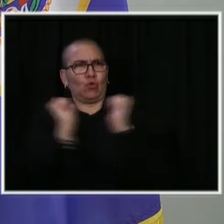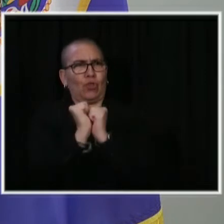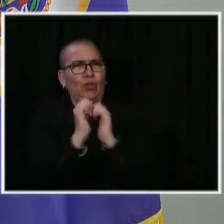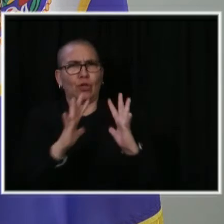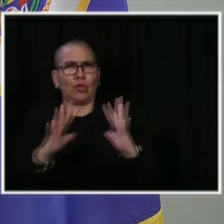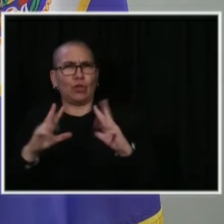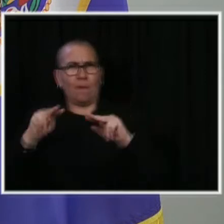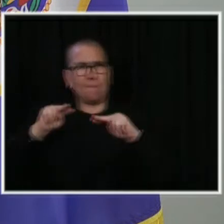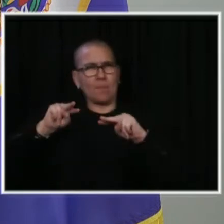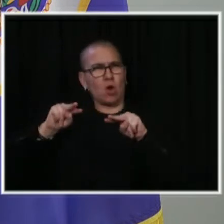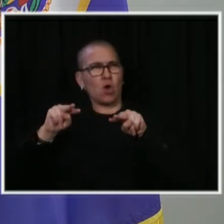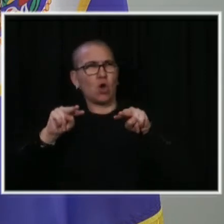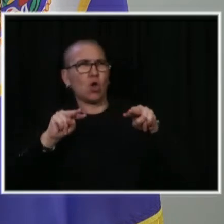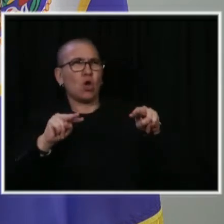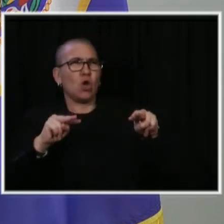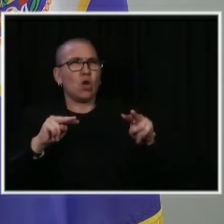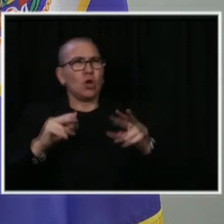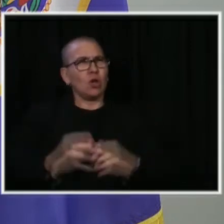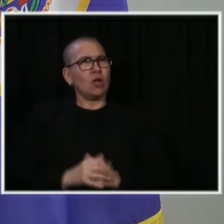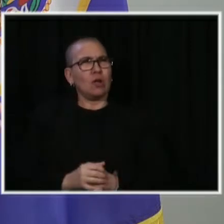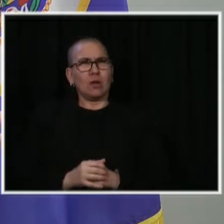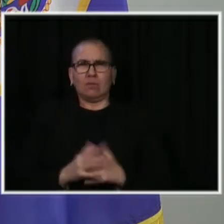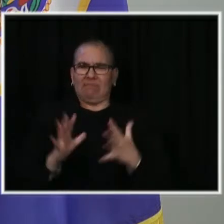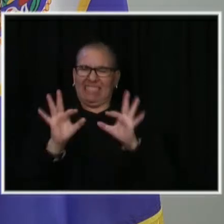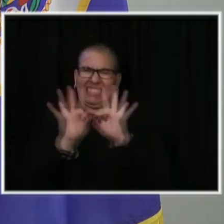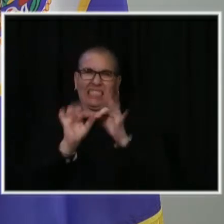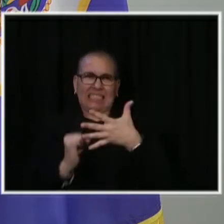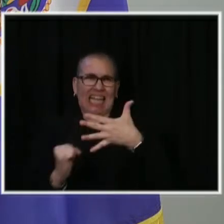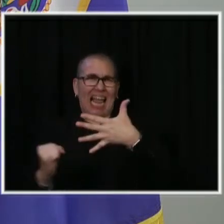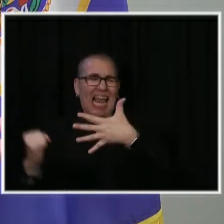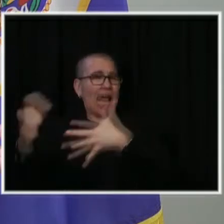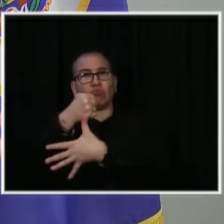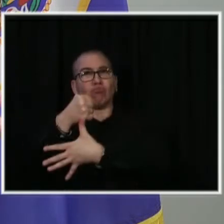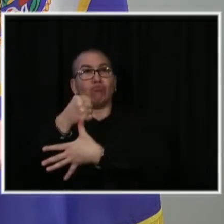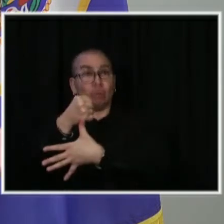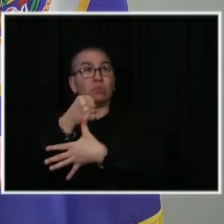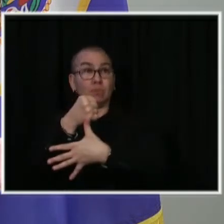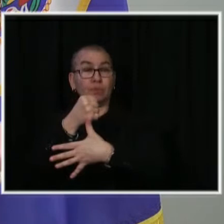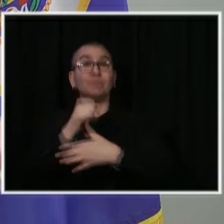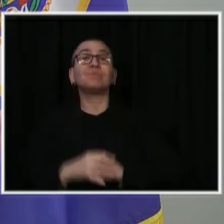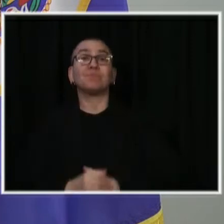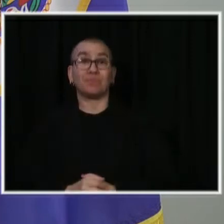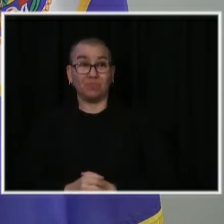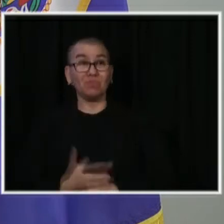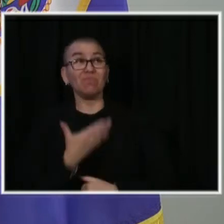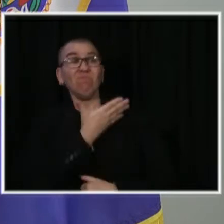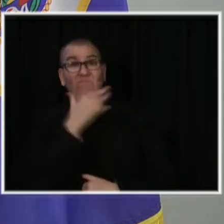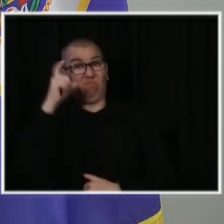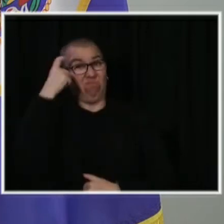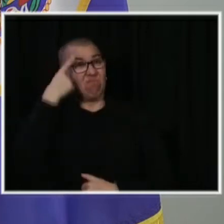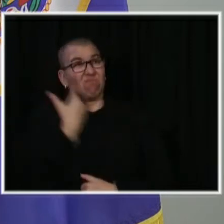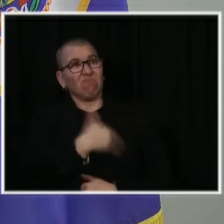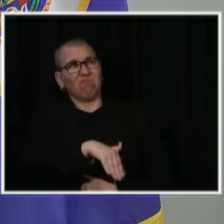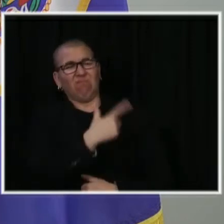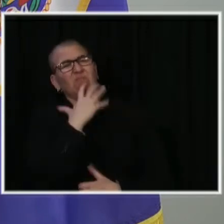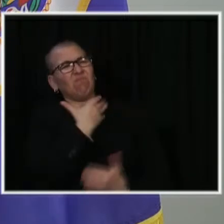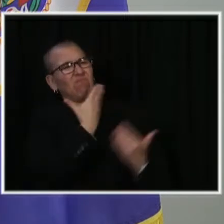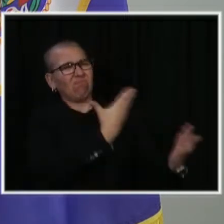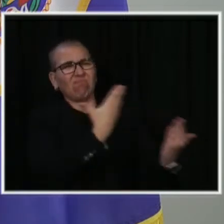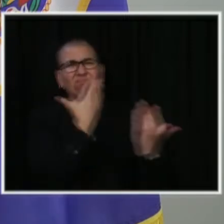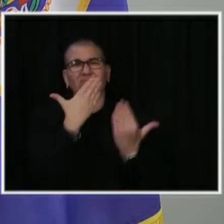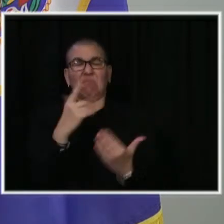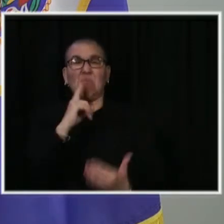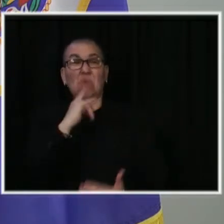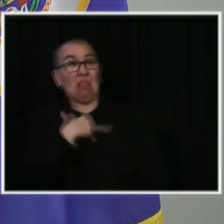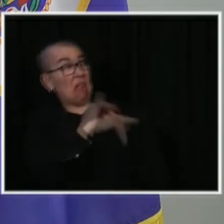on the remaining health risks that we have here. The governor has thanked Minnesotans, and I just want to echo that. We're here